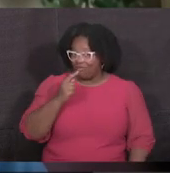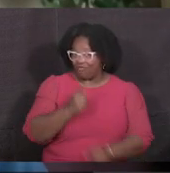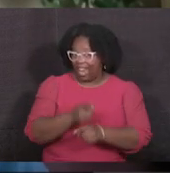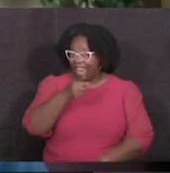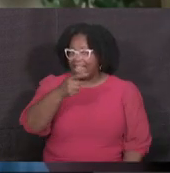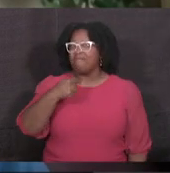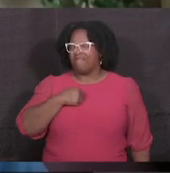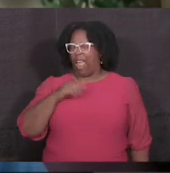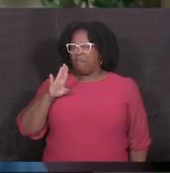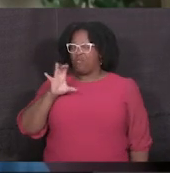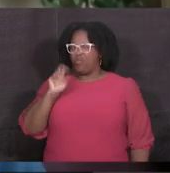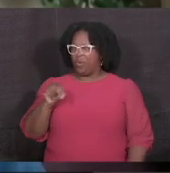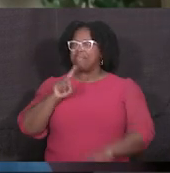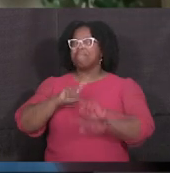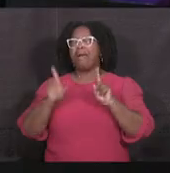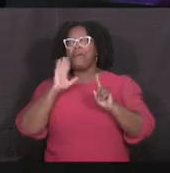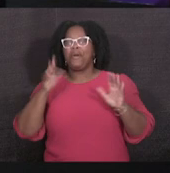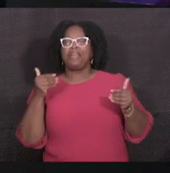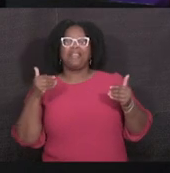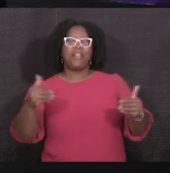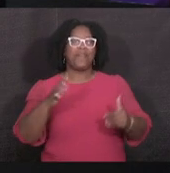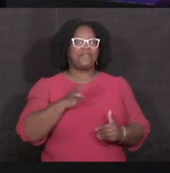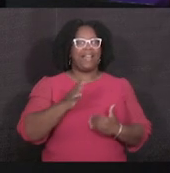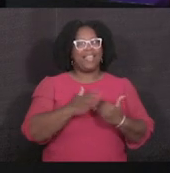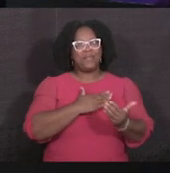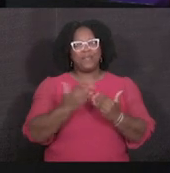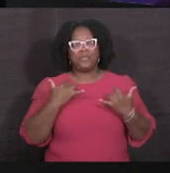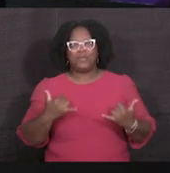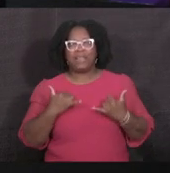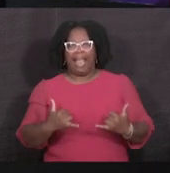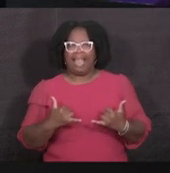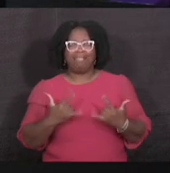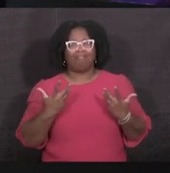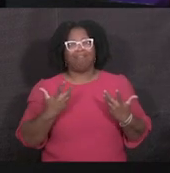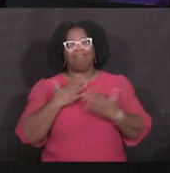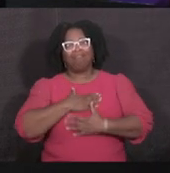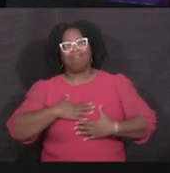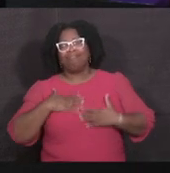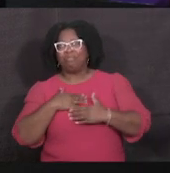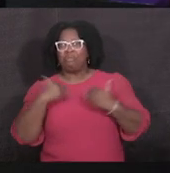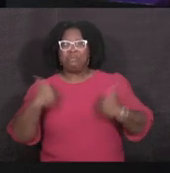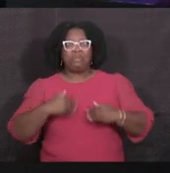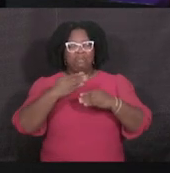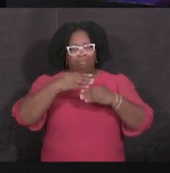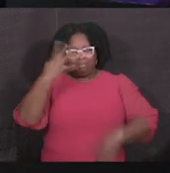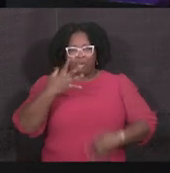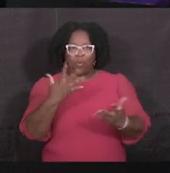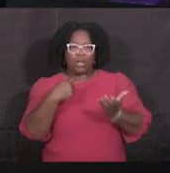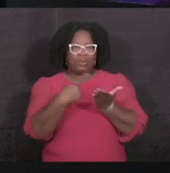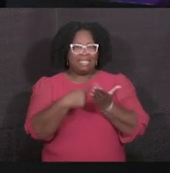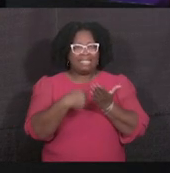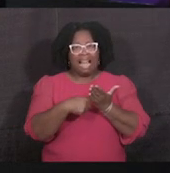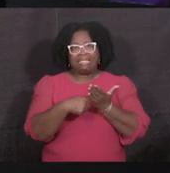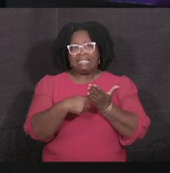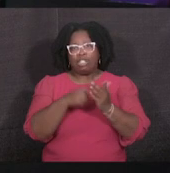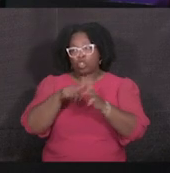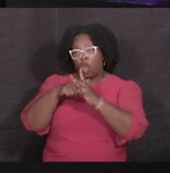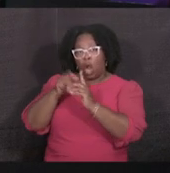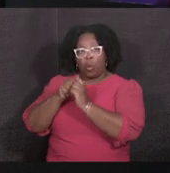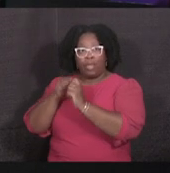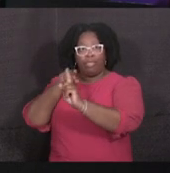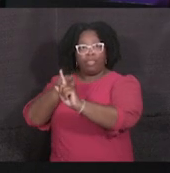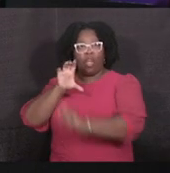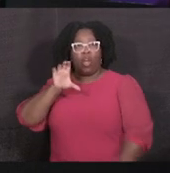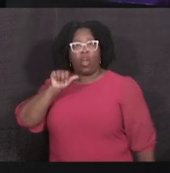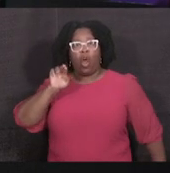just fine today. Welcome everyone, so glad that you're here. Look, we've got a ton to dive into. Carl, I was hoping that we could start with you. You have